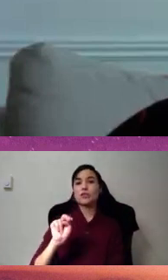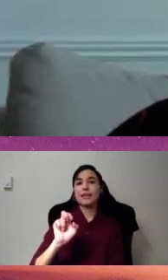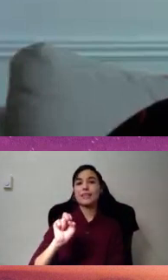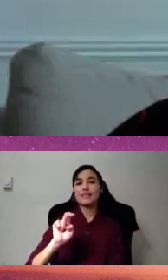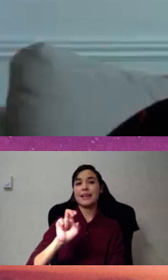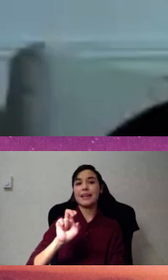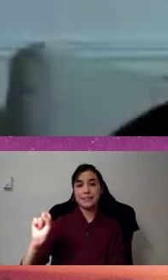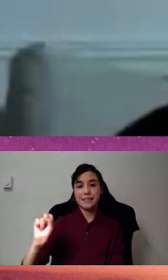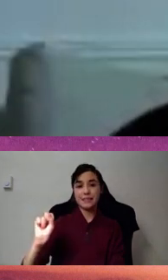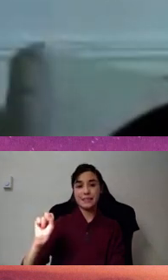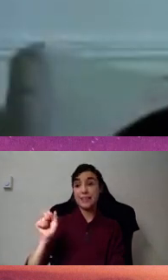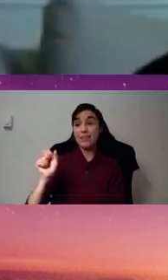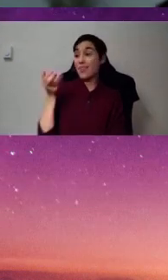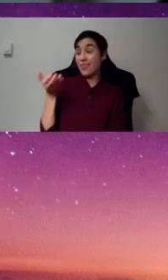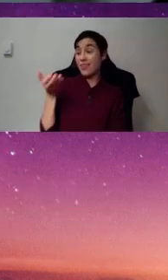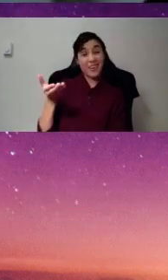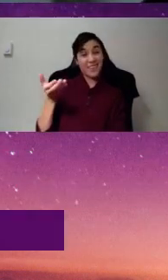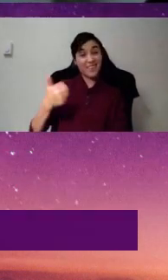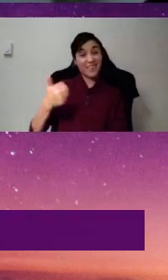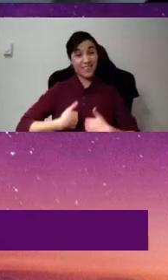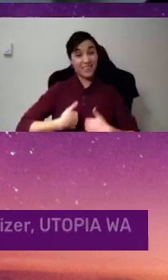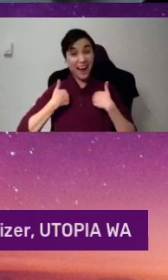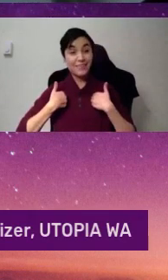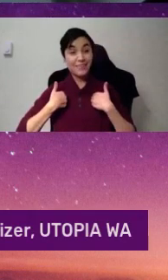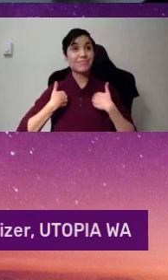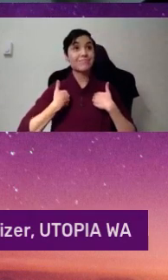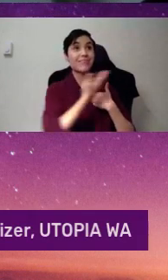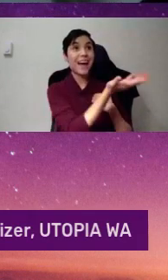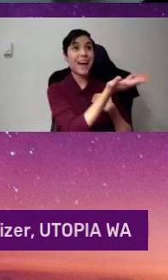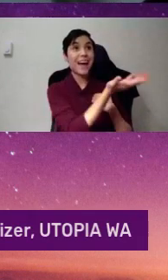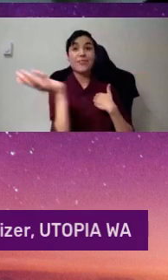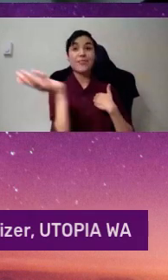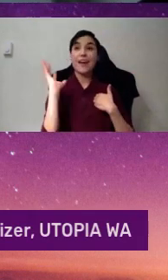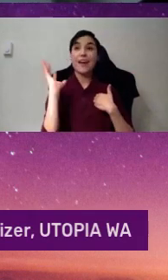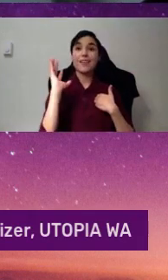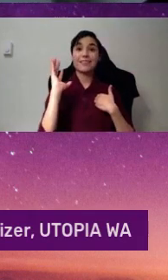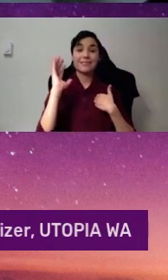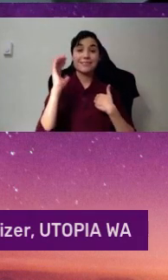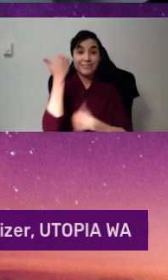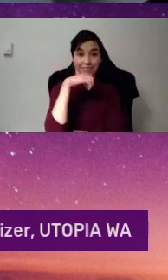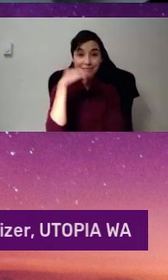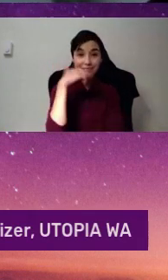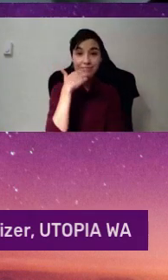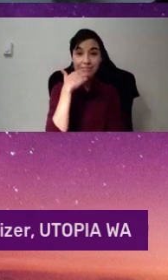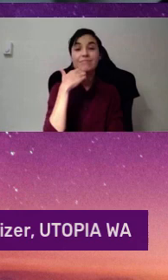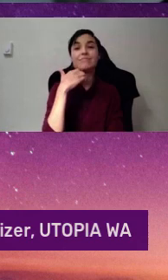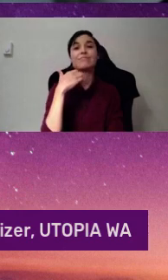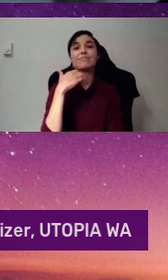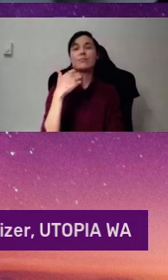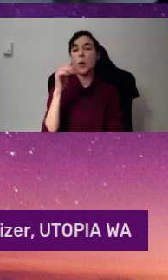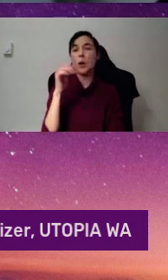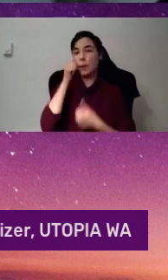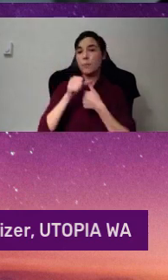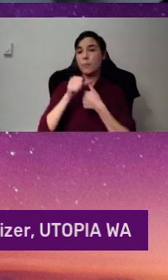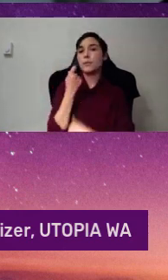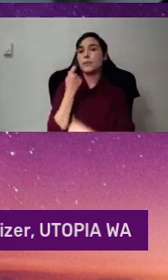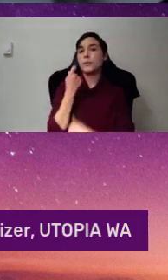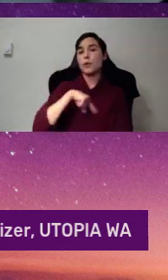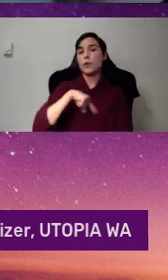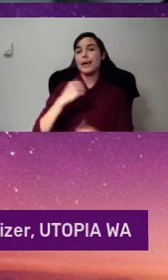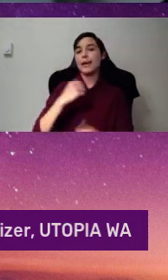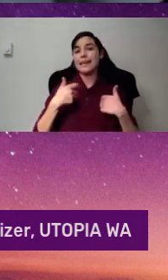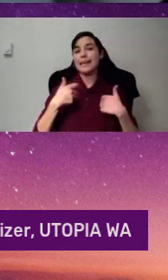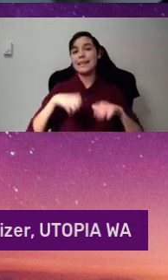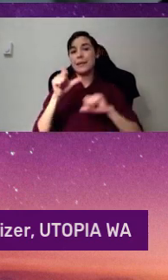existence in broad daylight, living their truths. I know quite recently we had Taking Back Black Pride, and to see